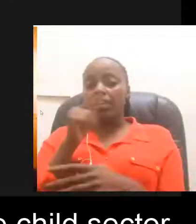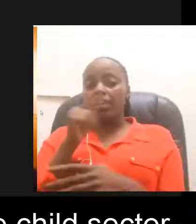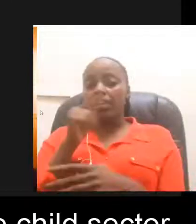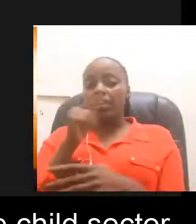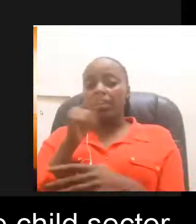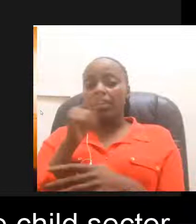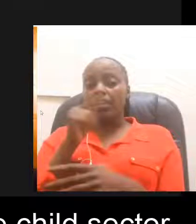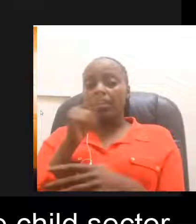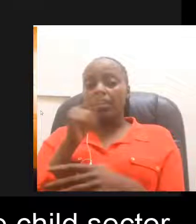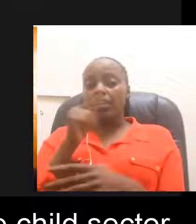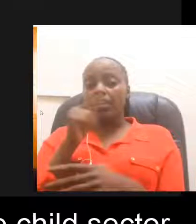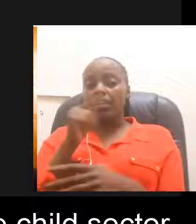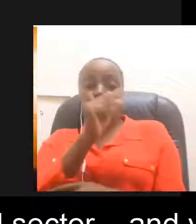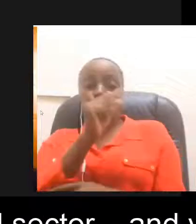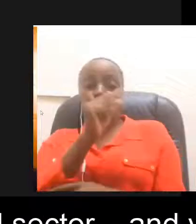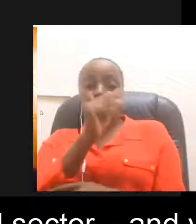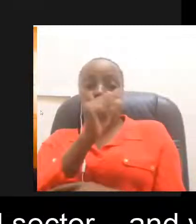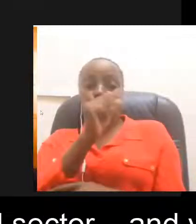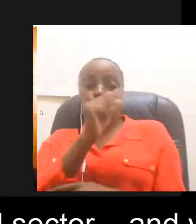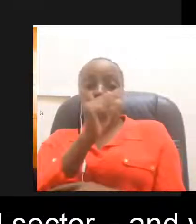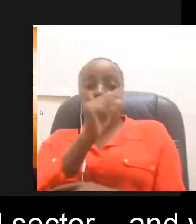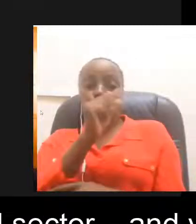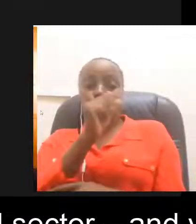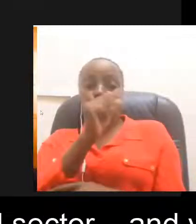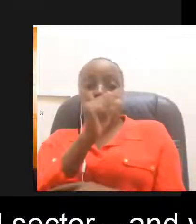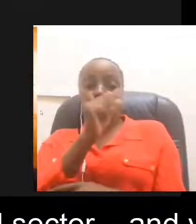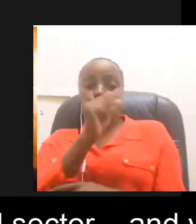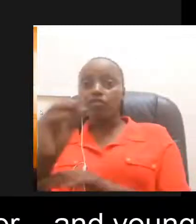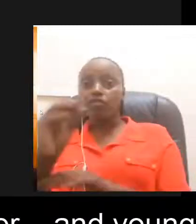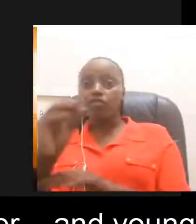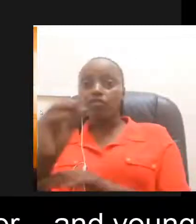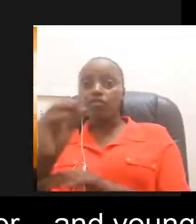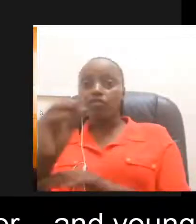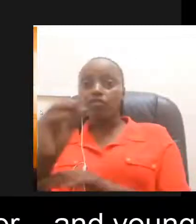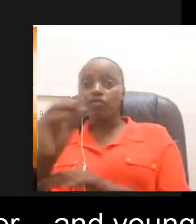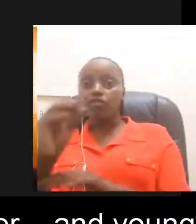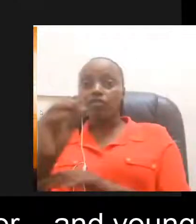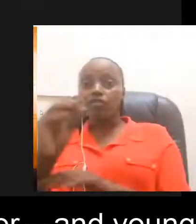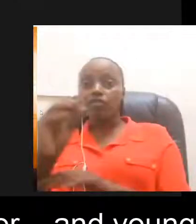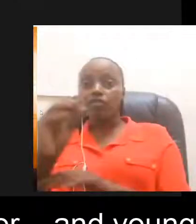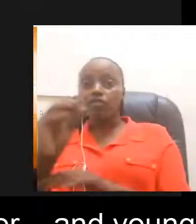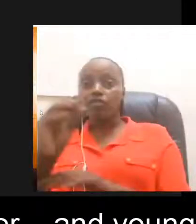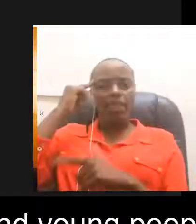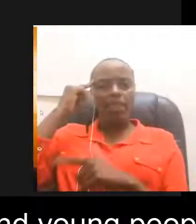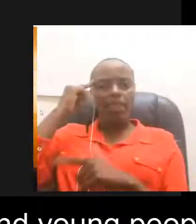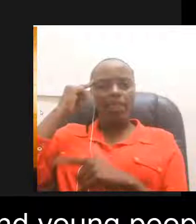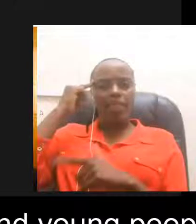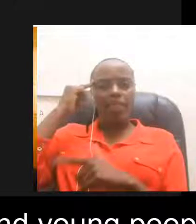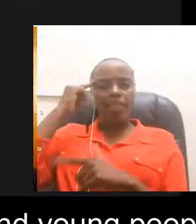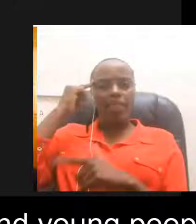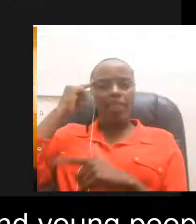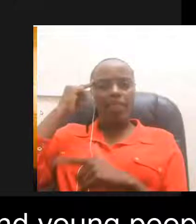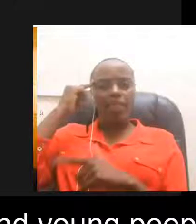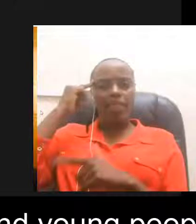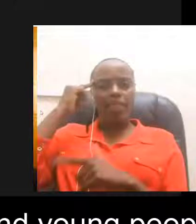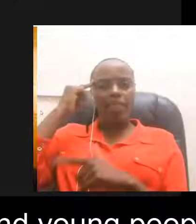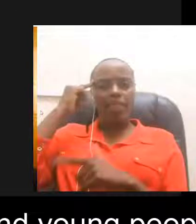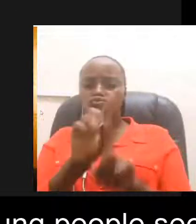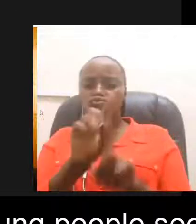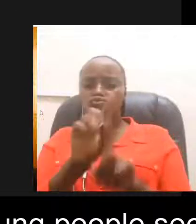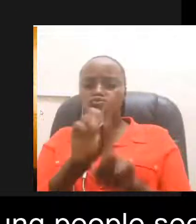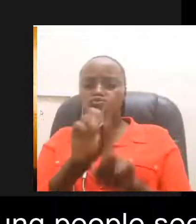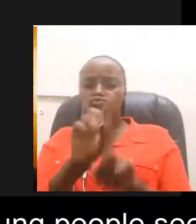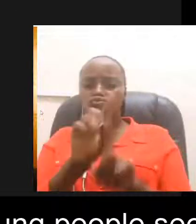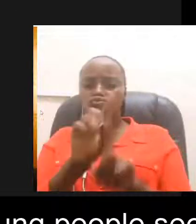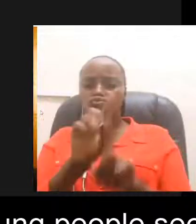and a continental forum entirely online, I think it will be a good opportunity to also re-examine whether we